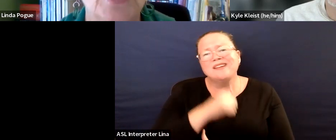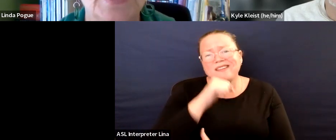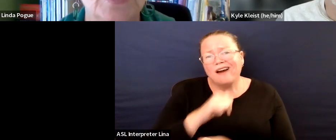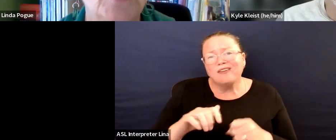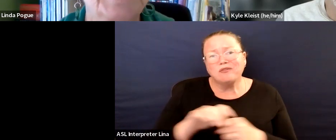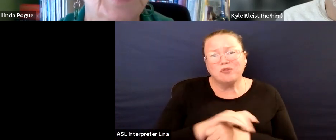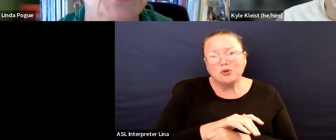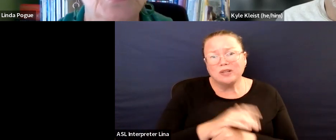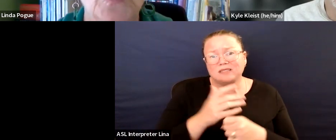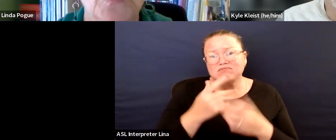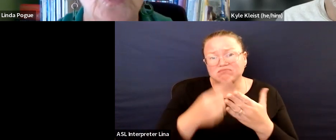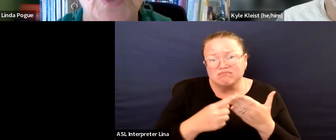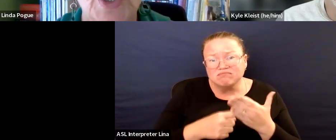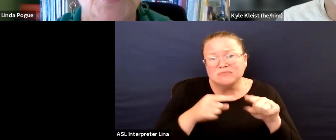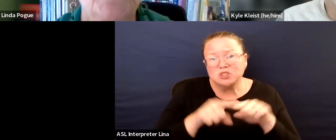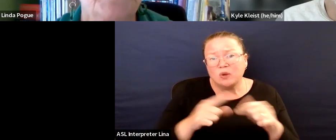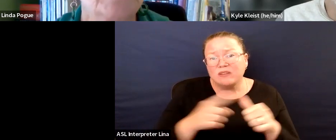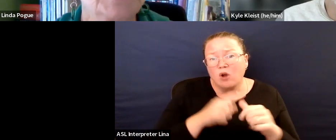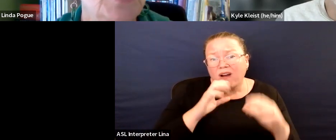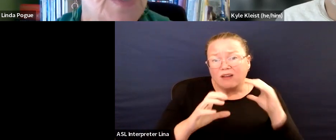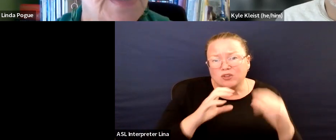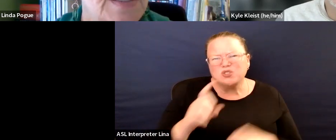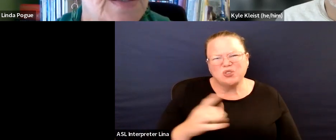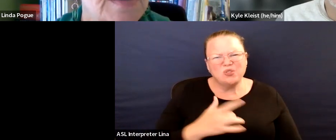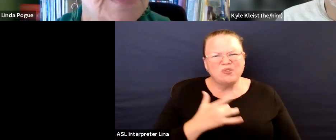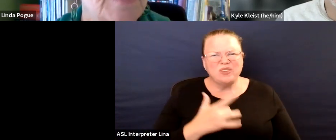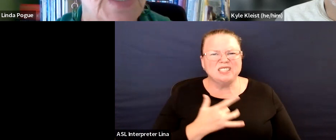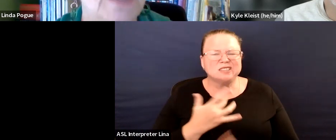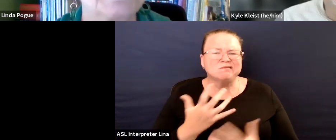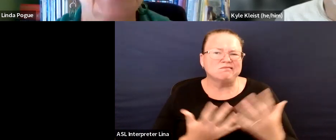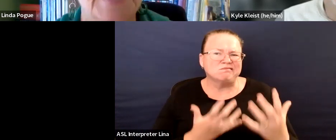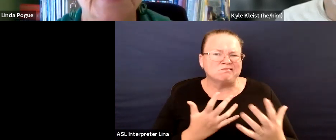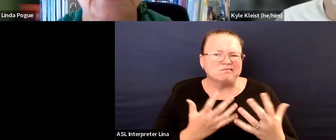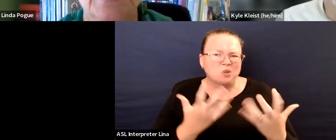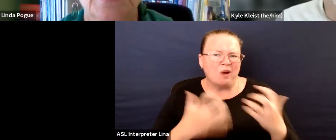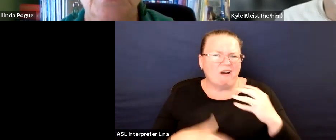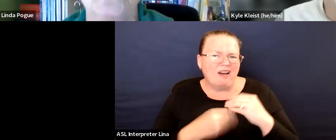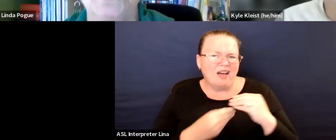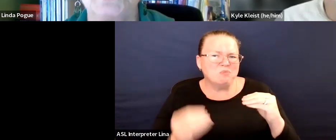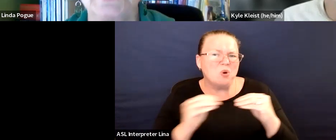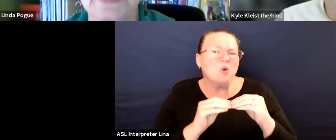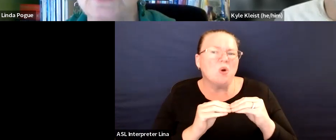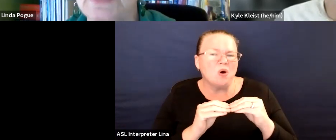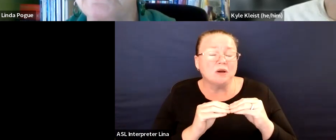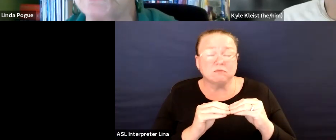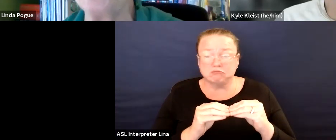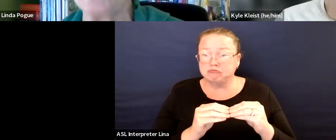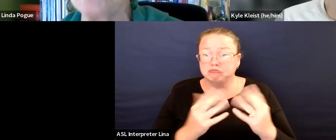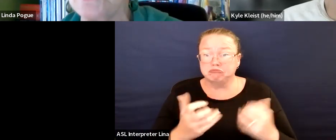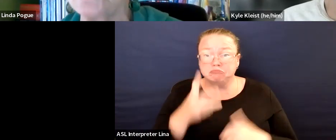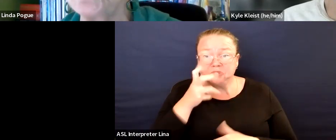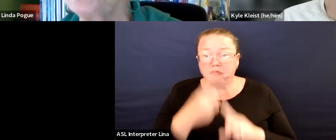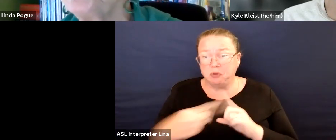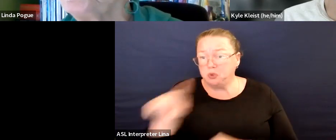complete in our earlier conversation, or you felt you had something else to say. We would like to hear from you